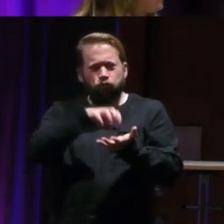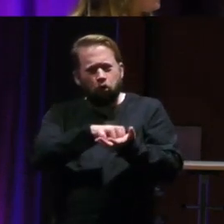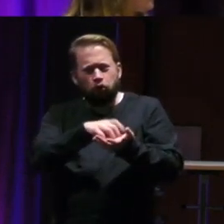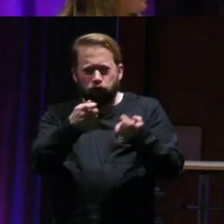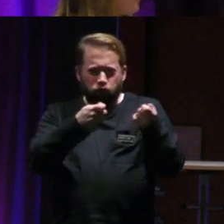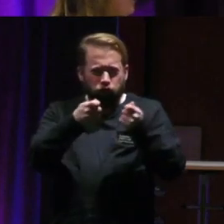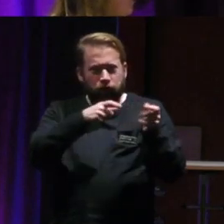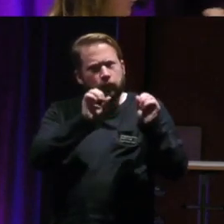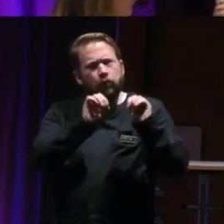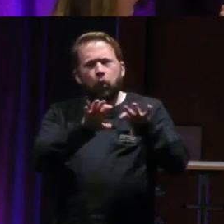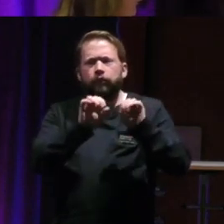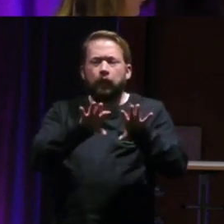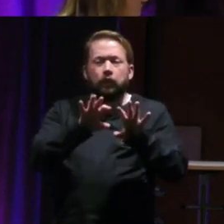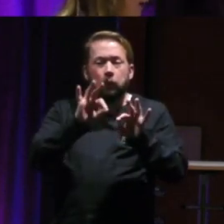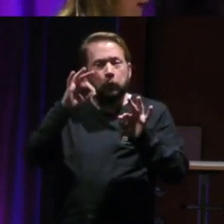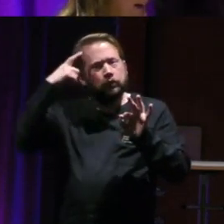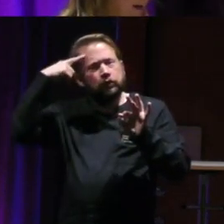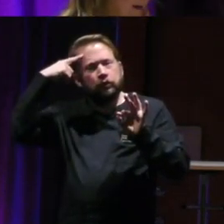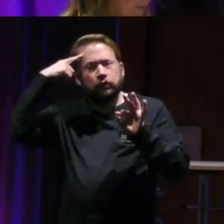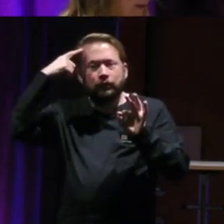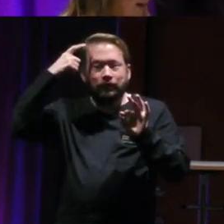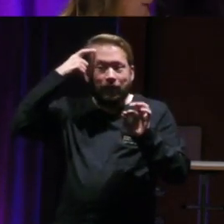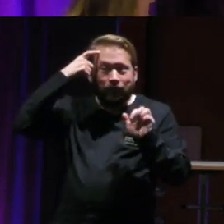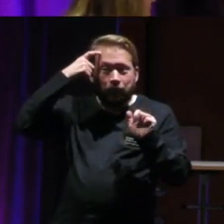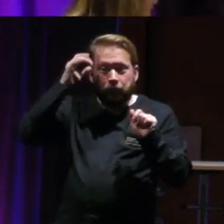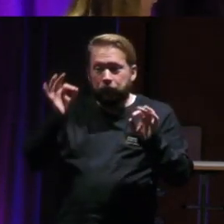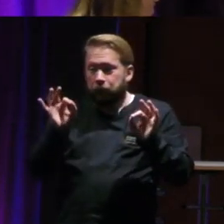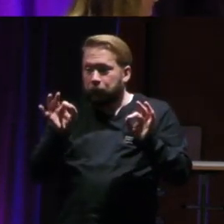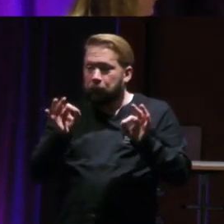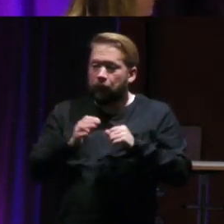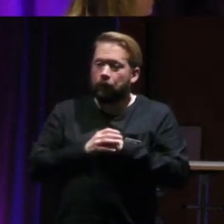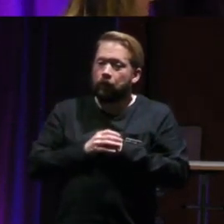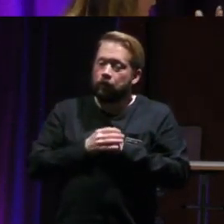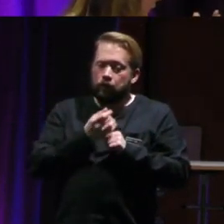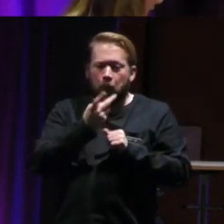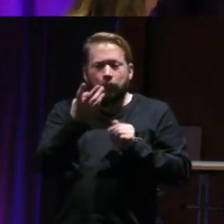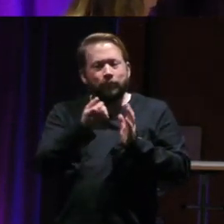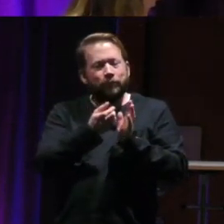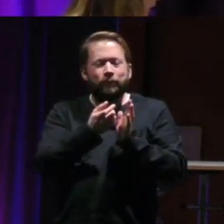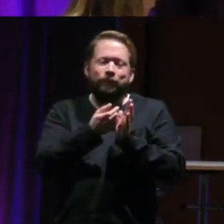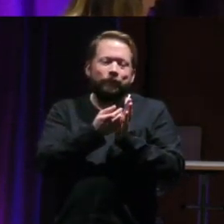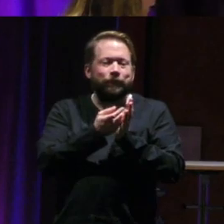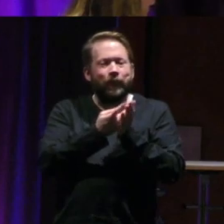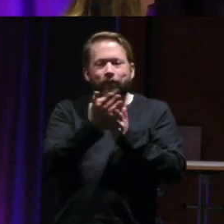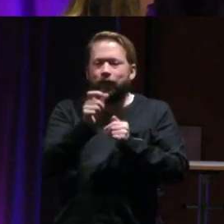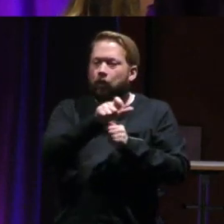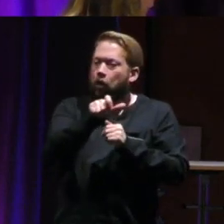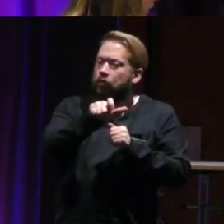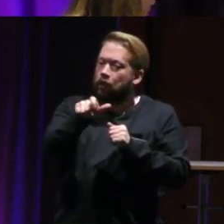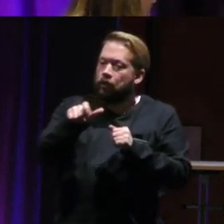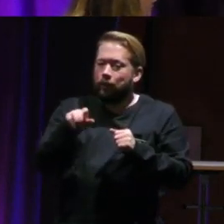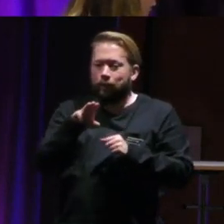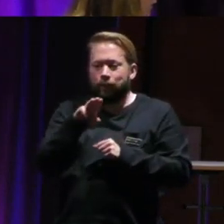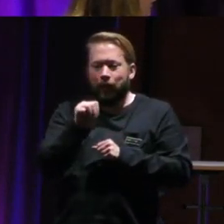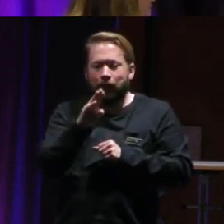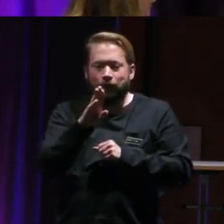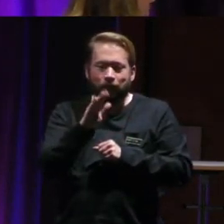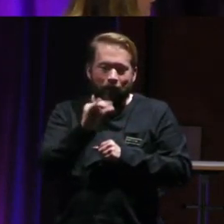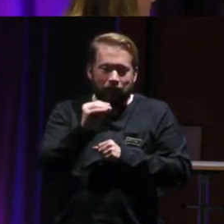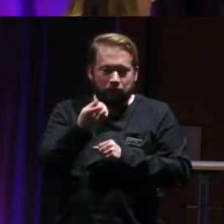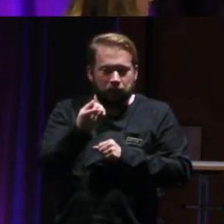people's minds, but there are a few sort of media outlets, or what you want to call, like, for example, Media Zona, which you